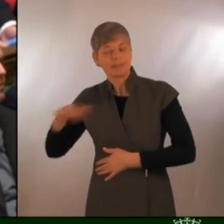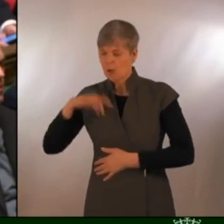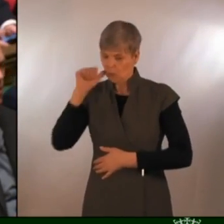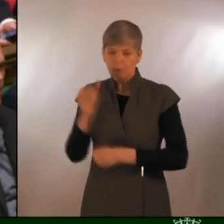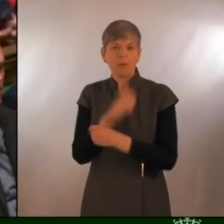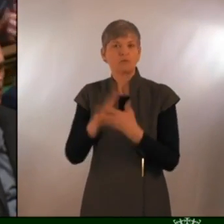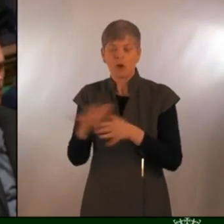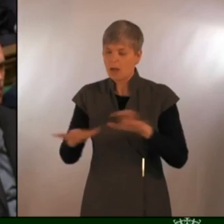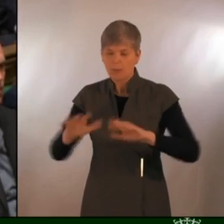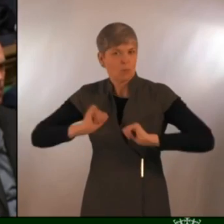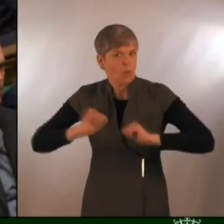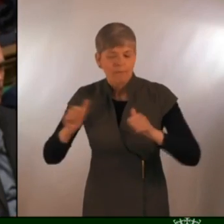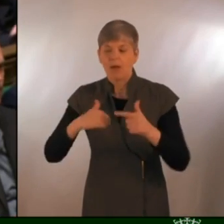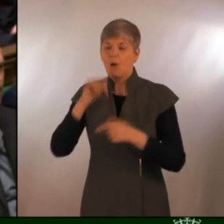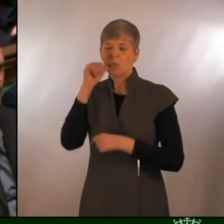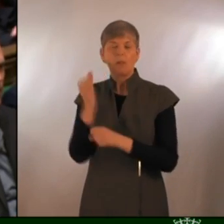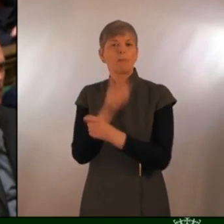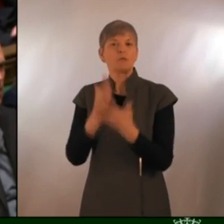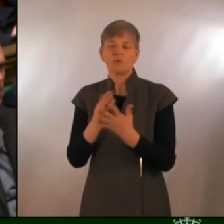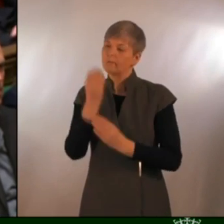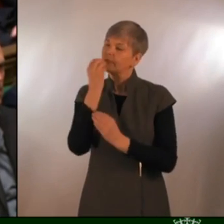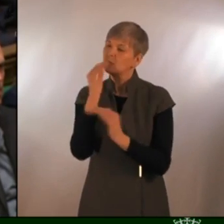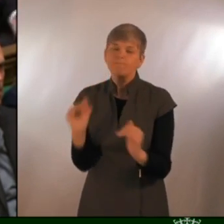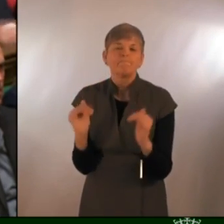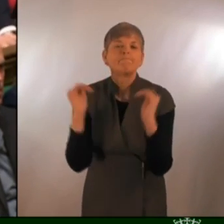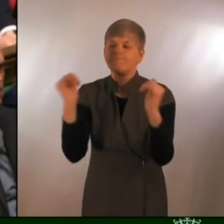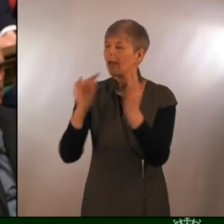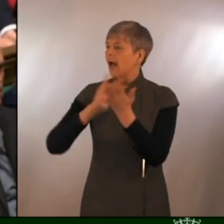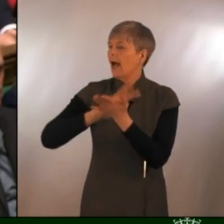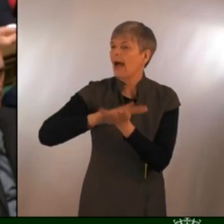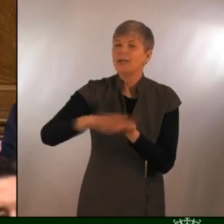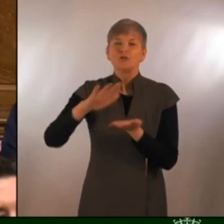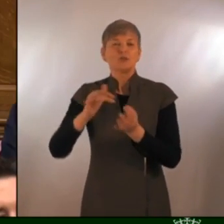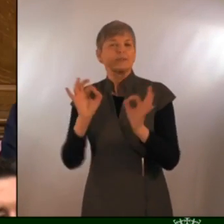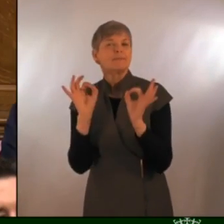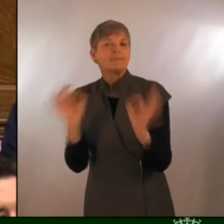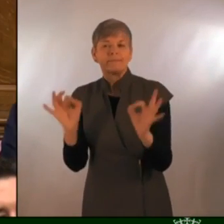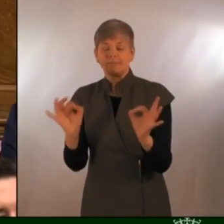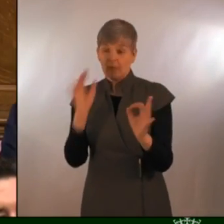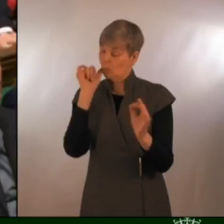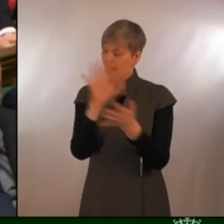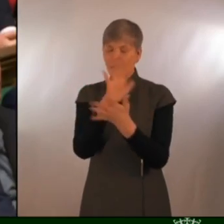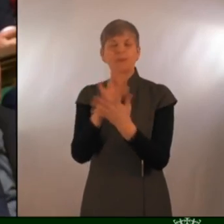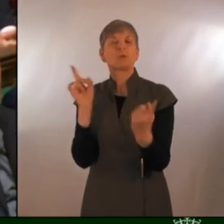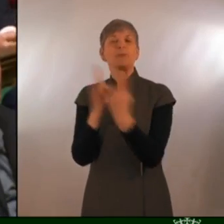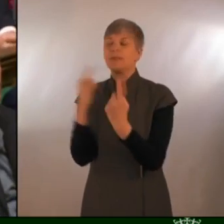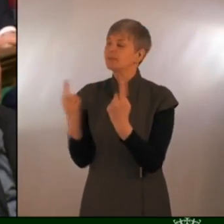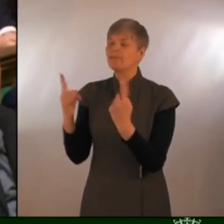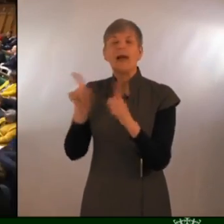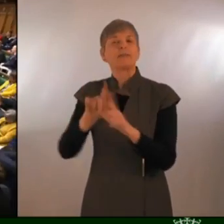not compromise on food standards and hygiene. I'm only too happy to meet him and his fellow farmers to discuss the opportunities